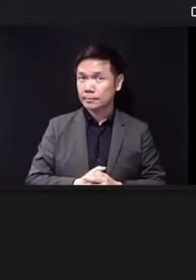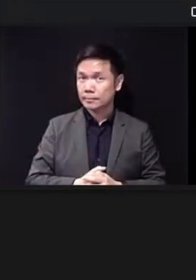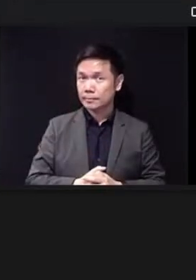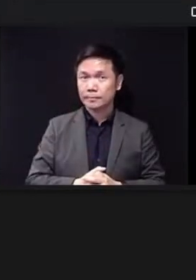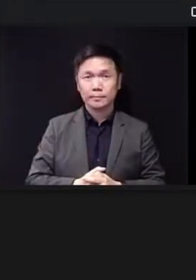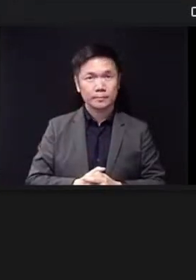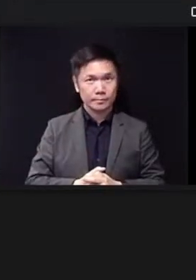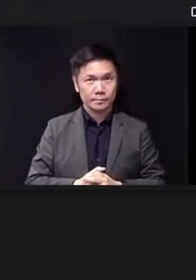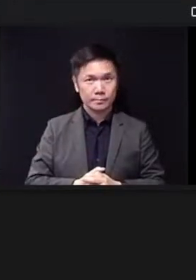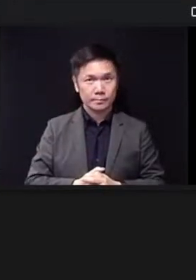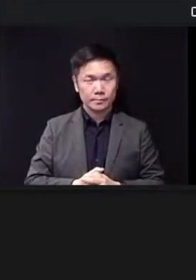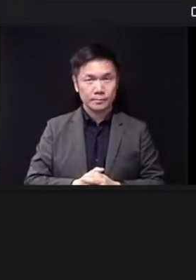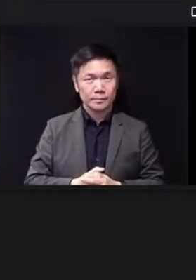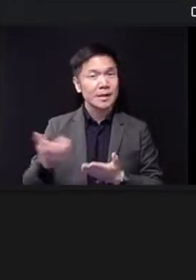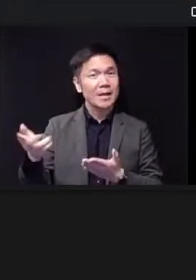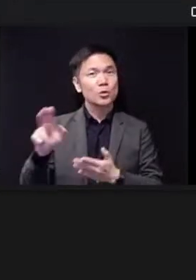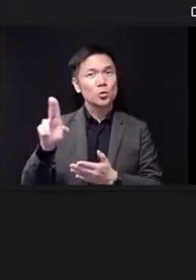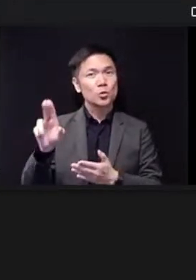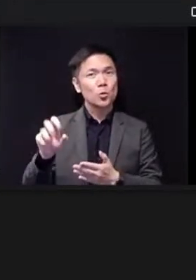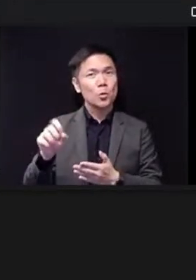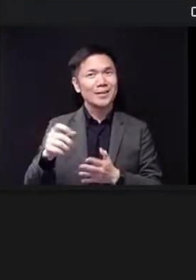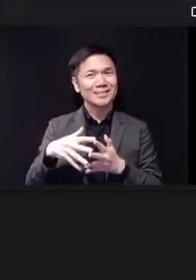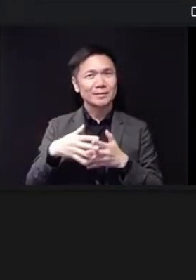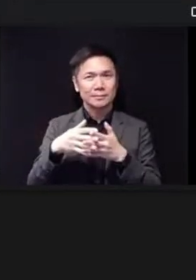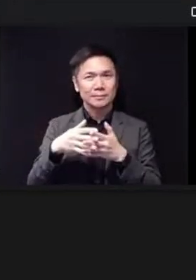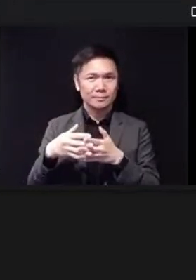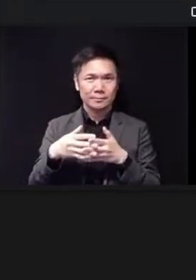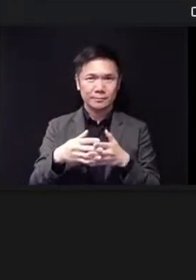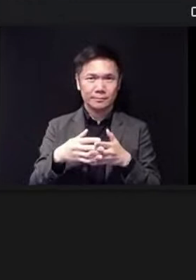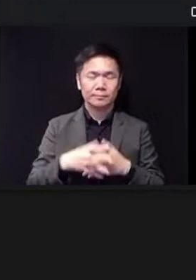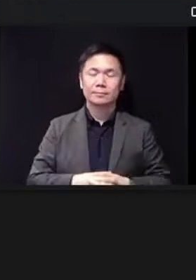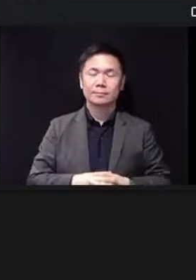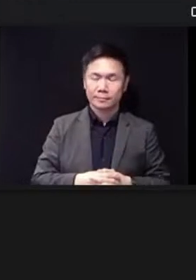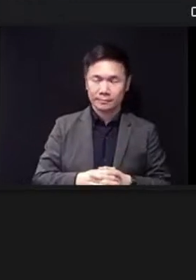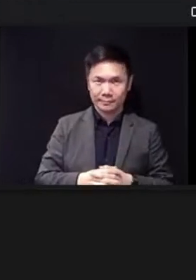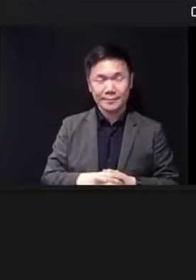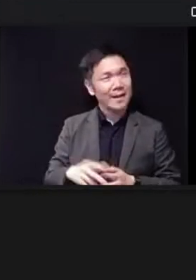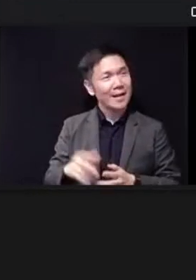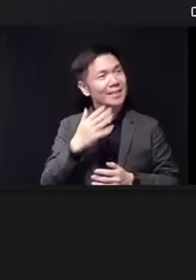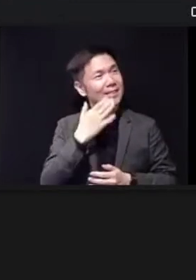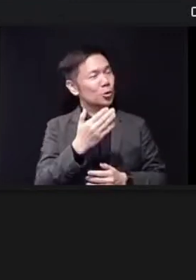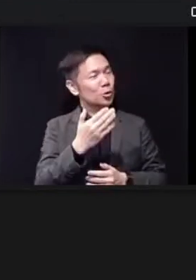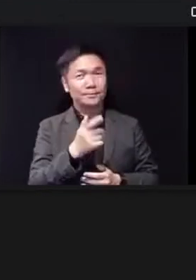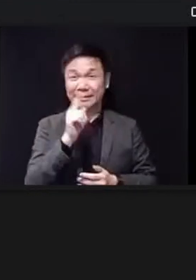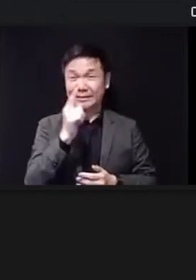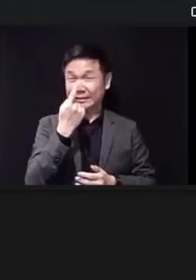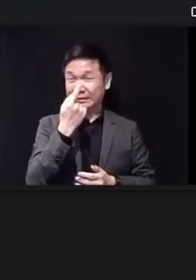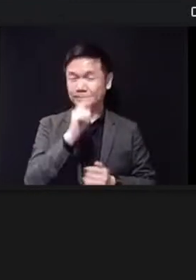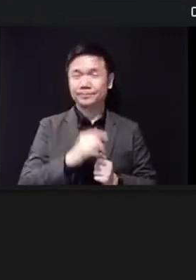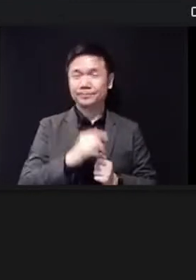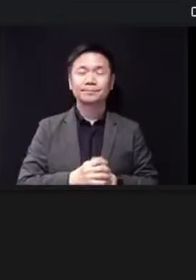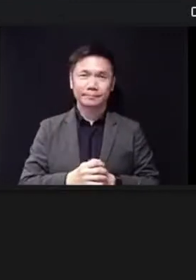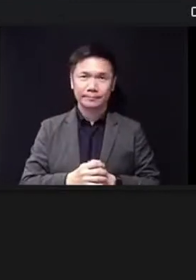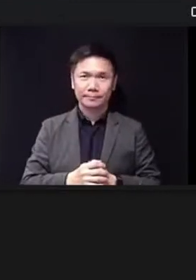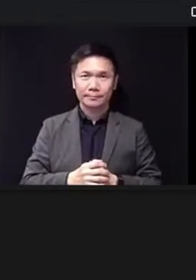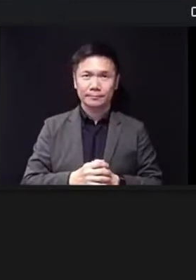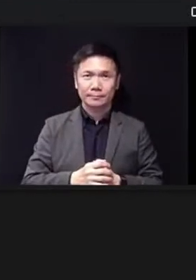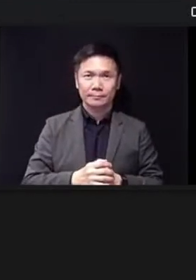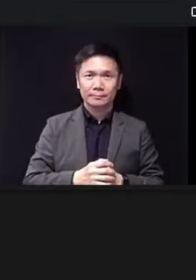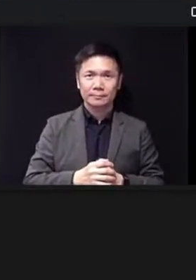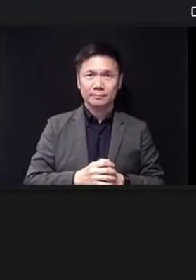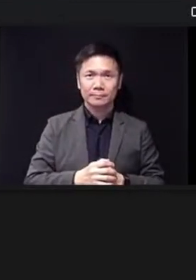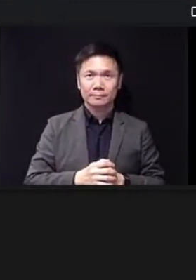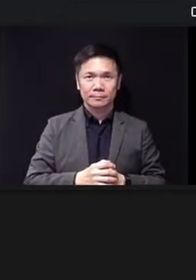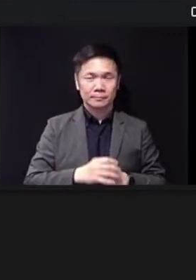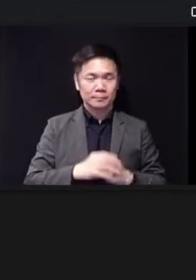Distinguished delegate from the United States of America, please. Thank you so much, Madam Chair. Just to mention here that